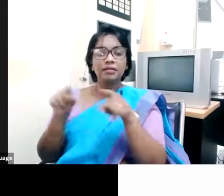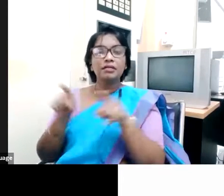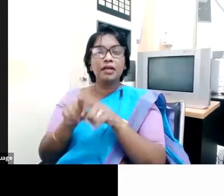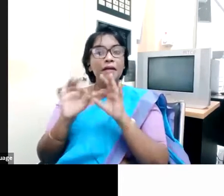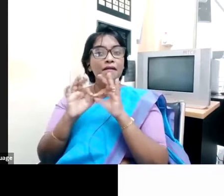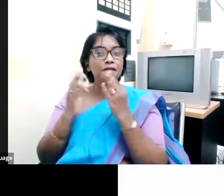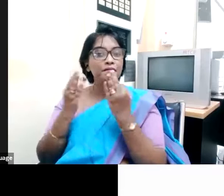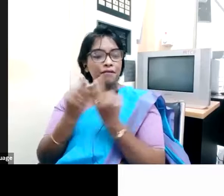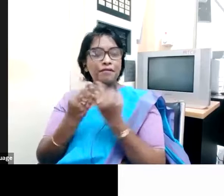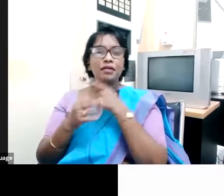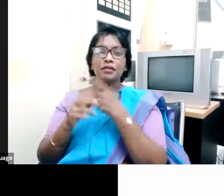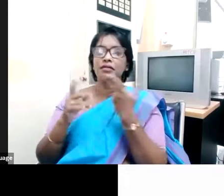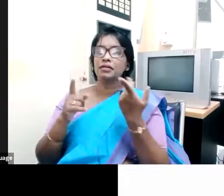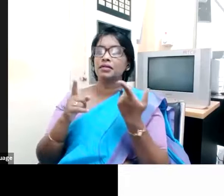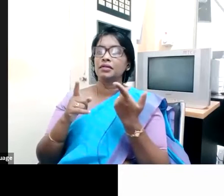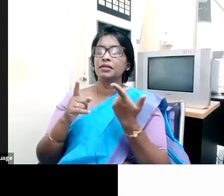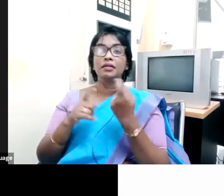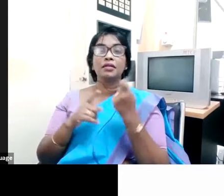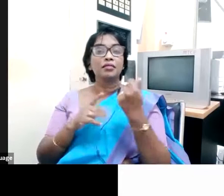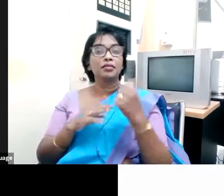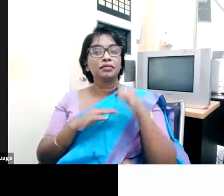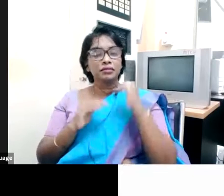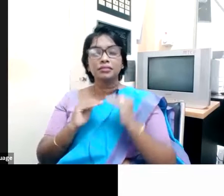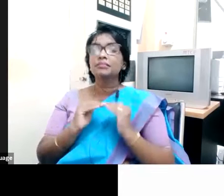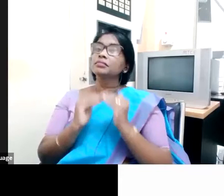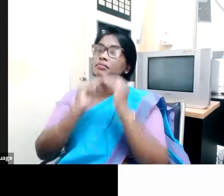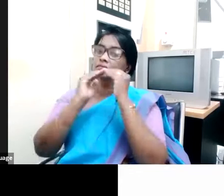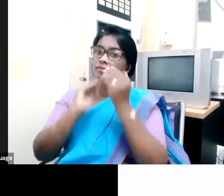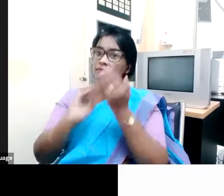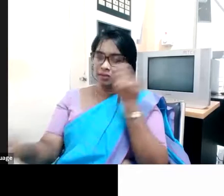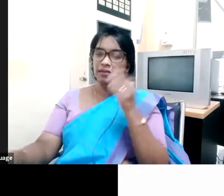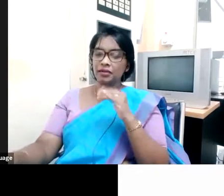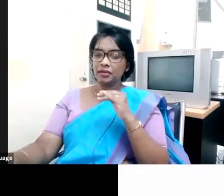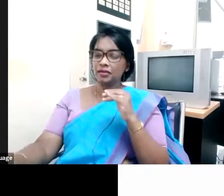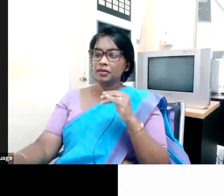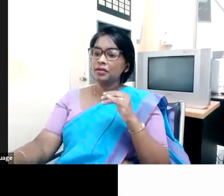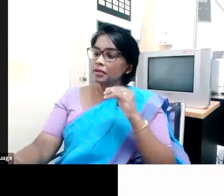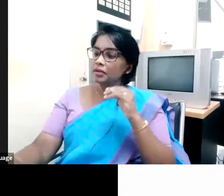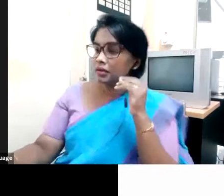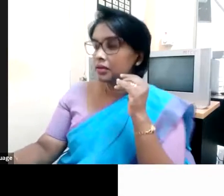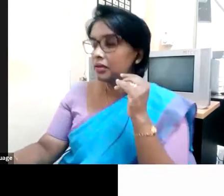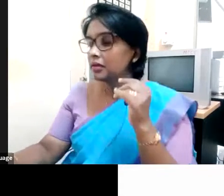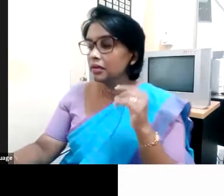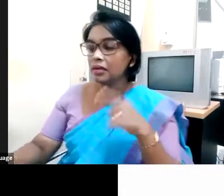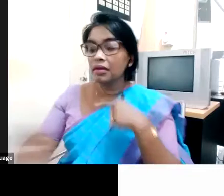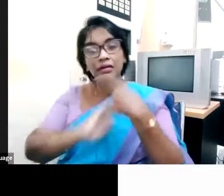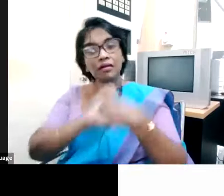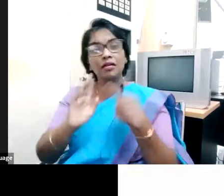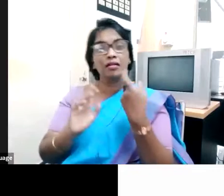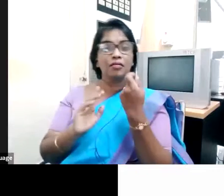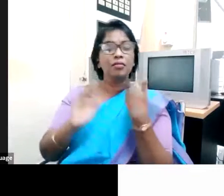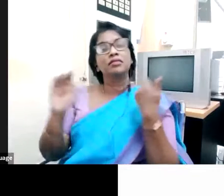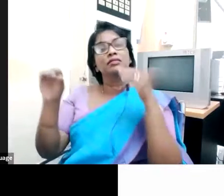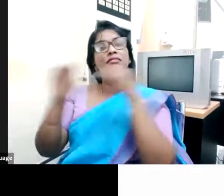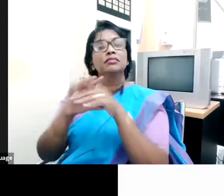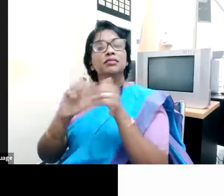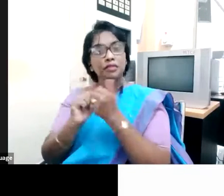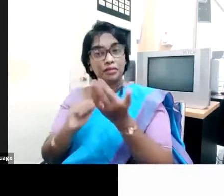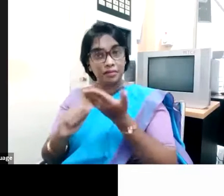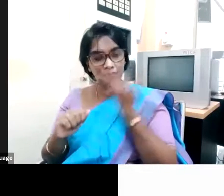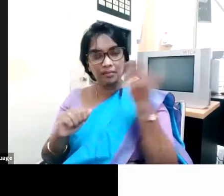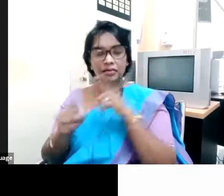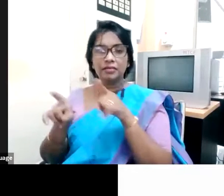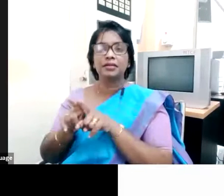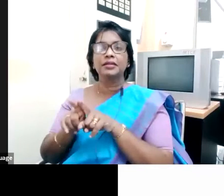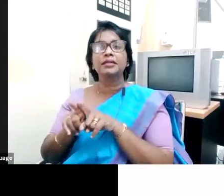organization, and largely the economy of the country. So this is one of our main